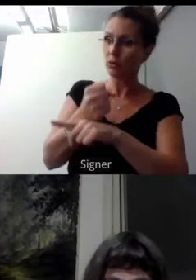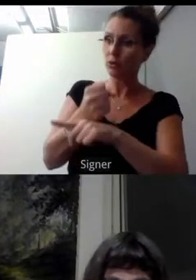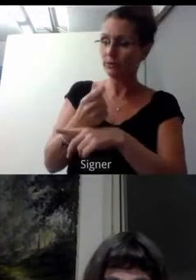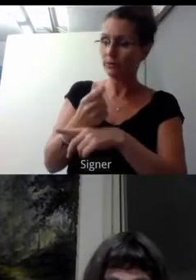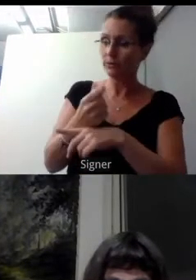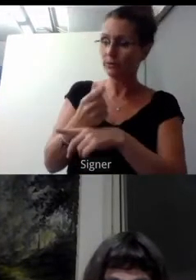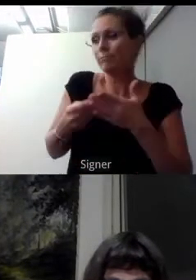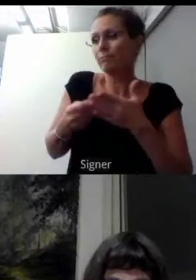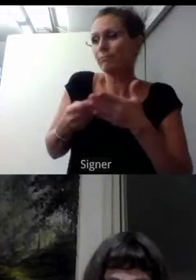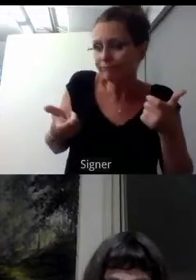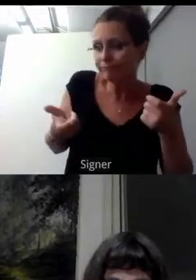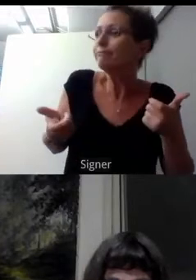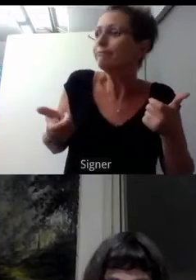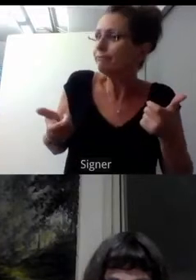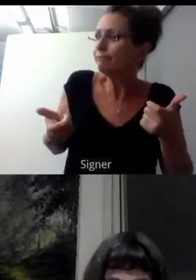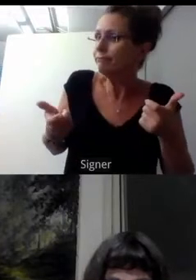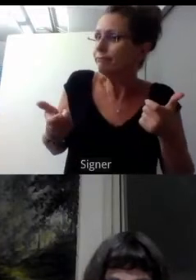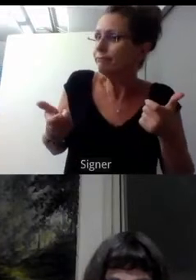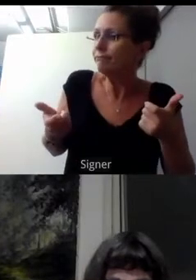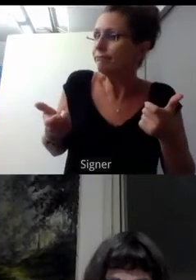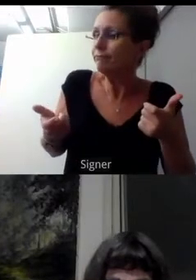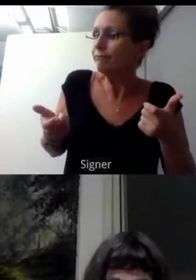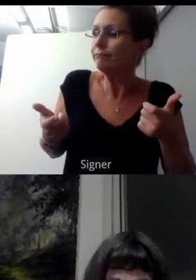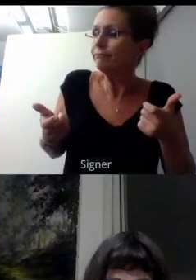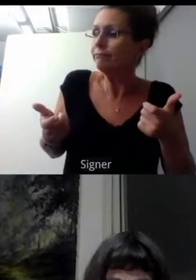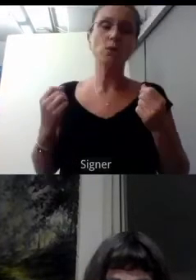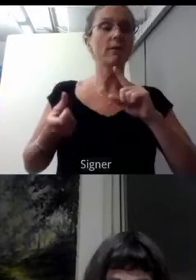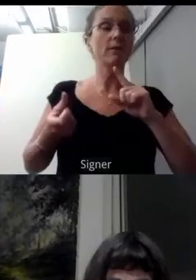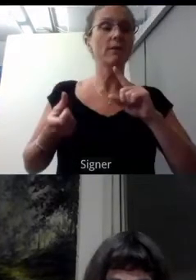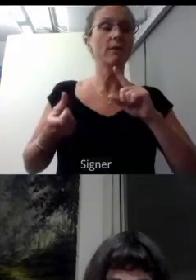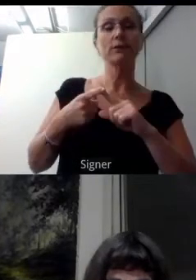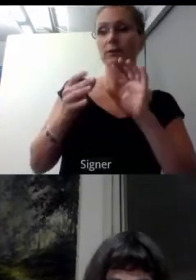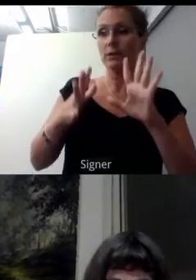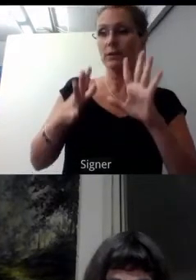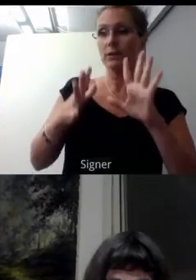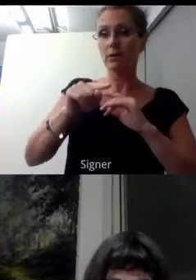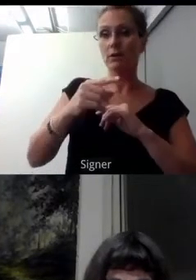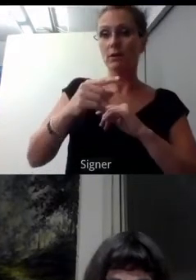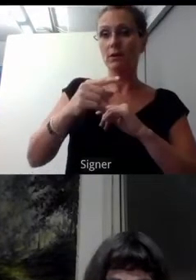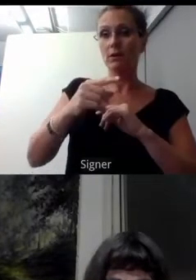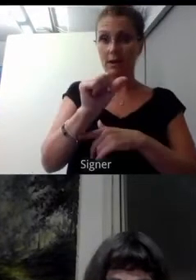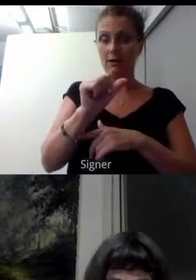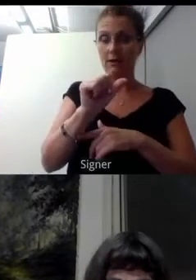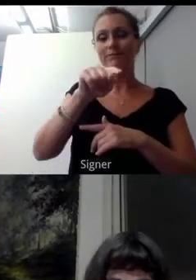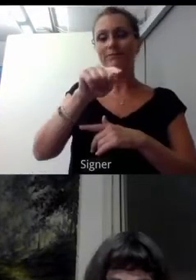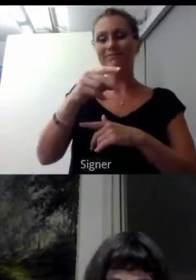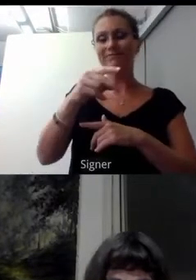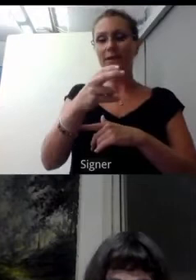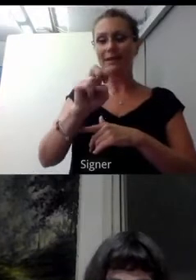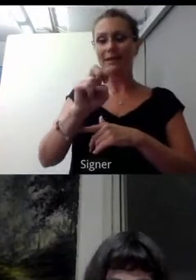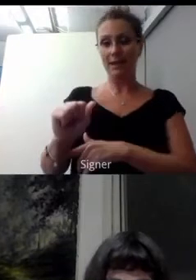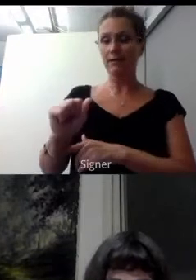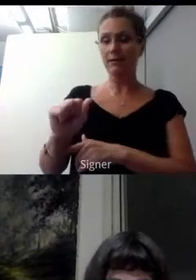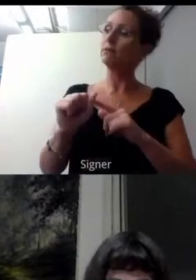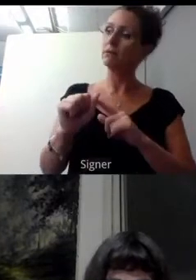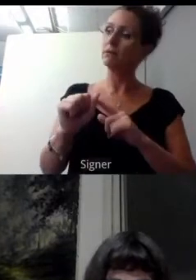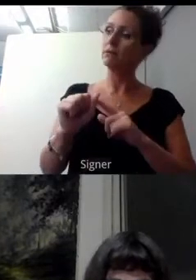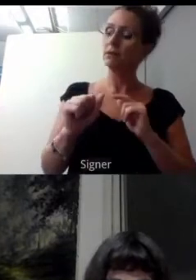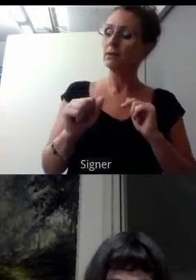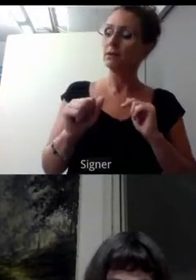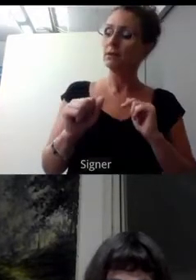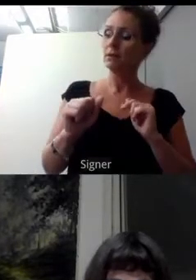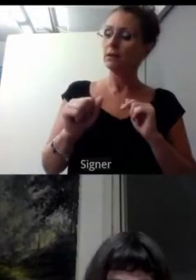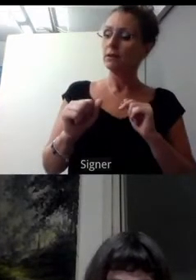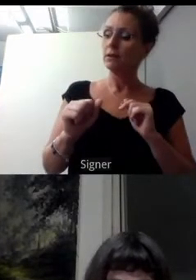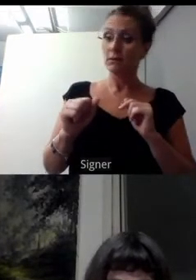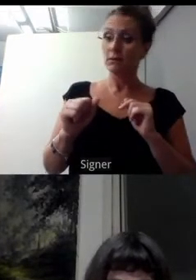very first speaker, Thea Curdy, that even in something as that you'd think we'd already have gotten right, how to design a building to